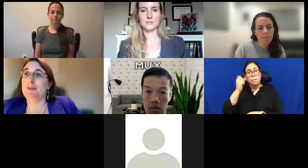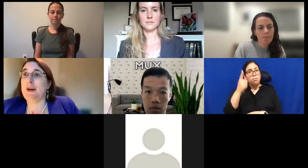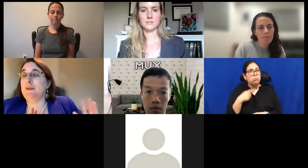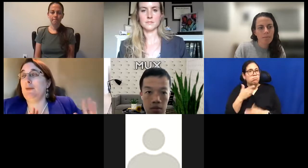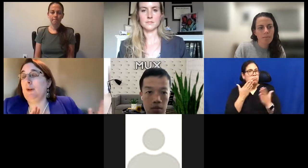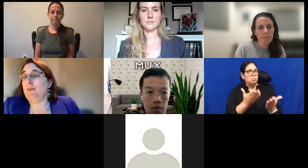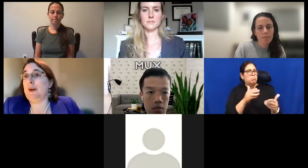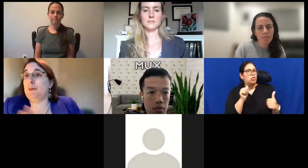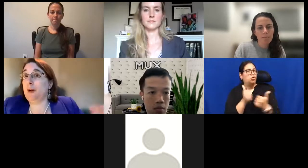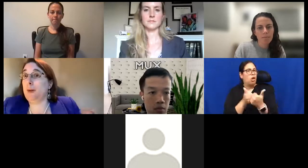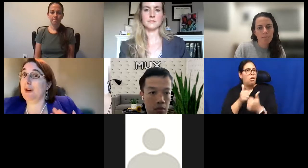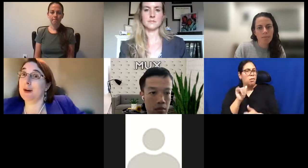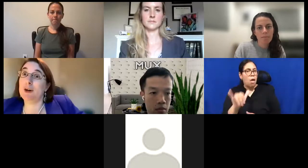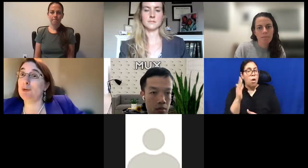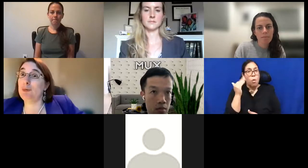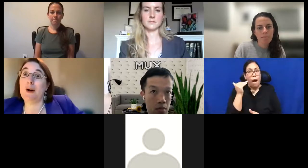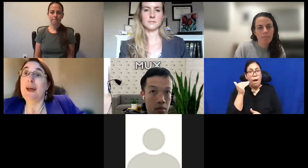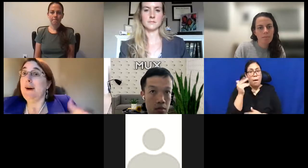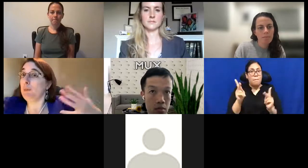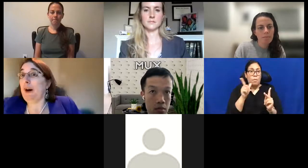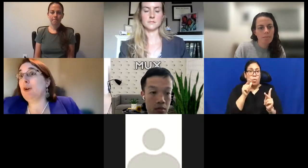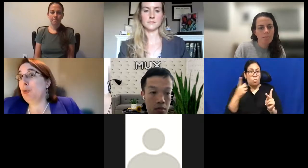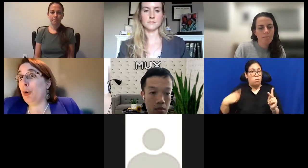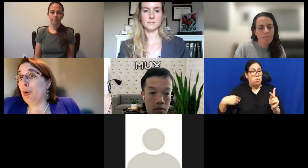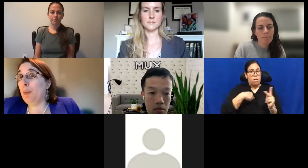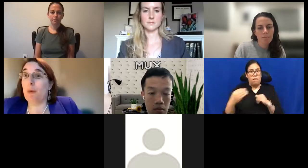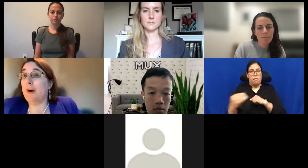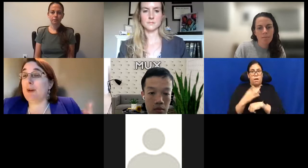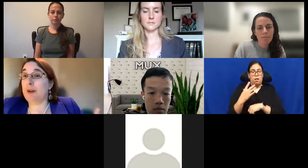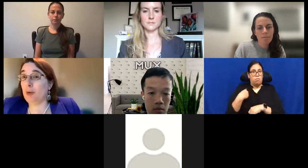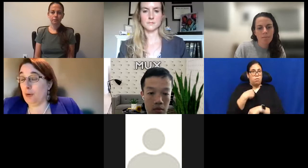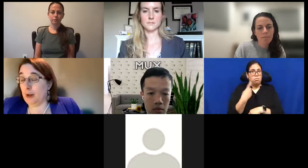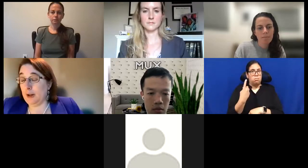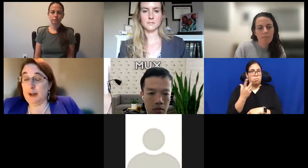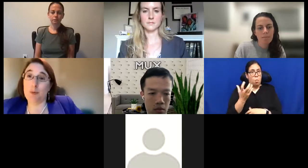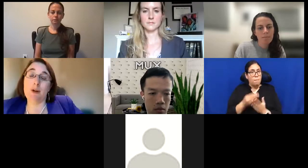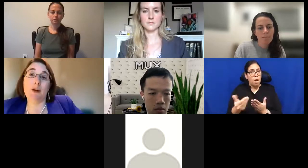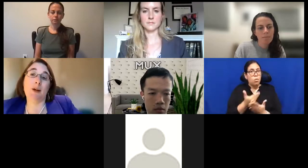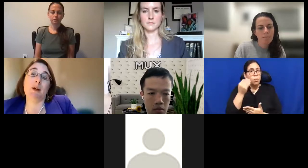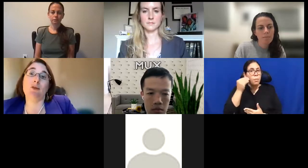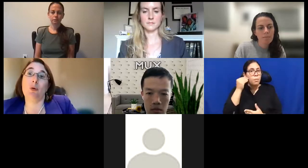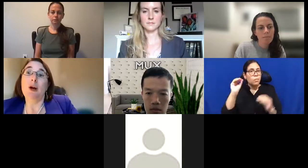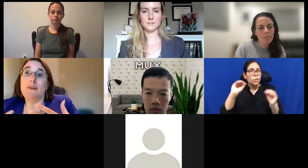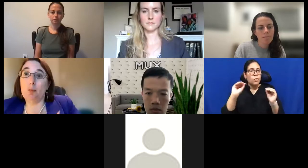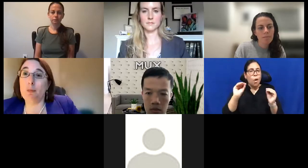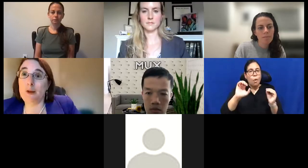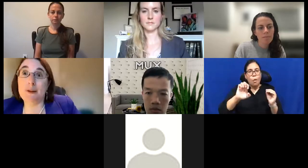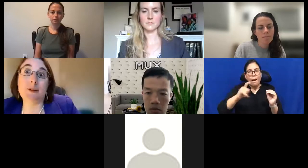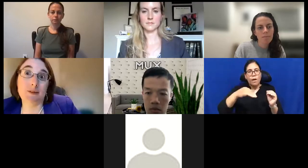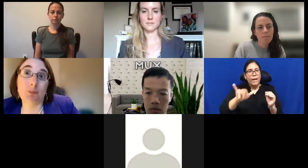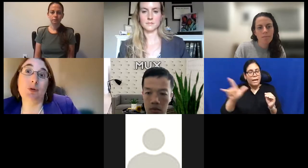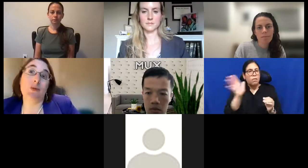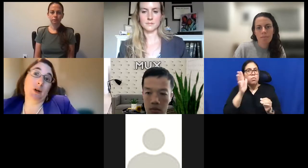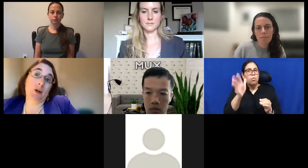because that affected people like us who had to buy a new home and won't have any equity, and so they will make